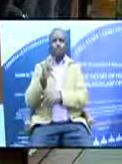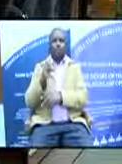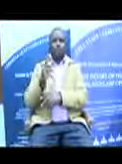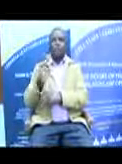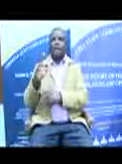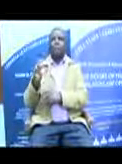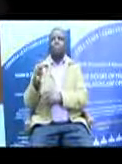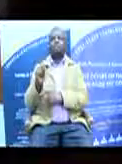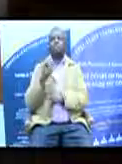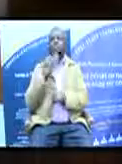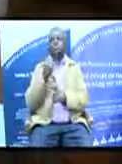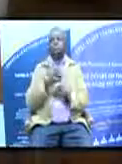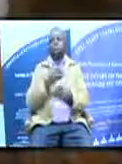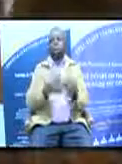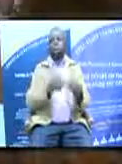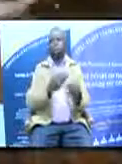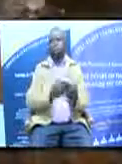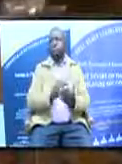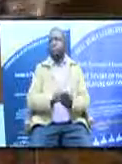Proceed, Honorable MEC.